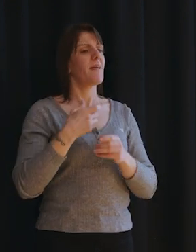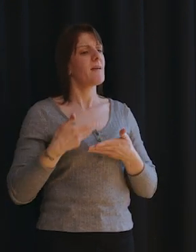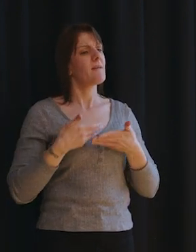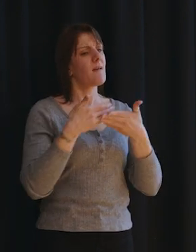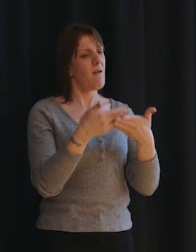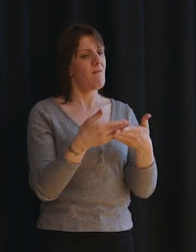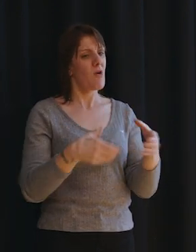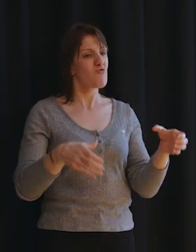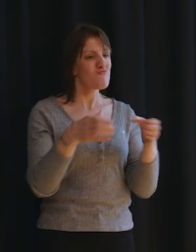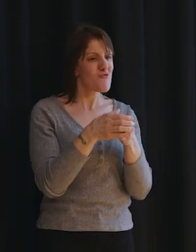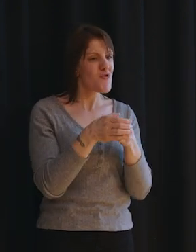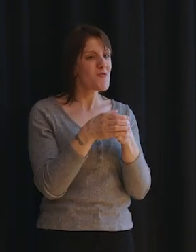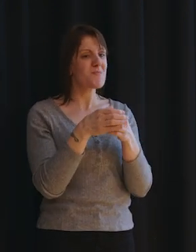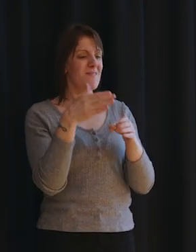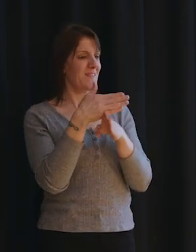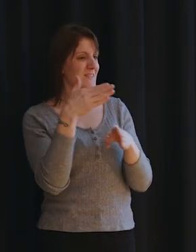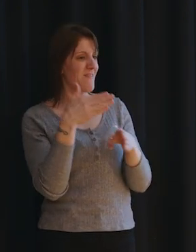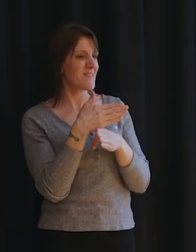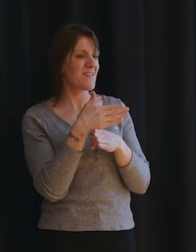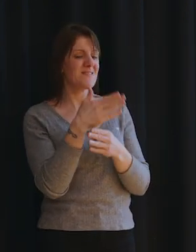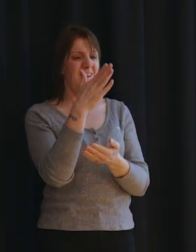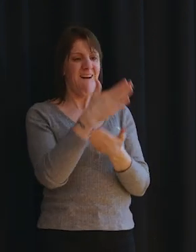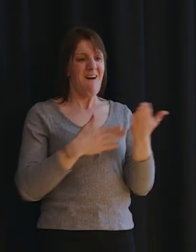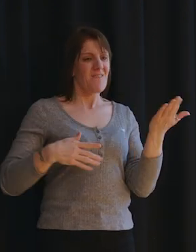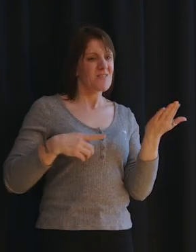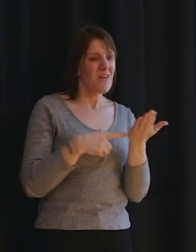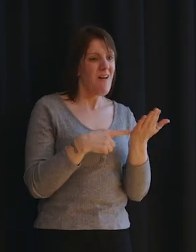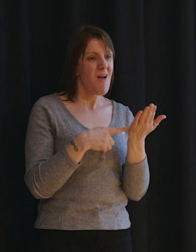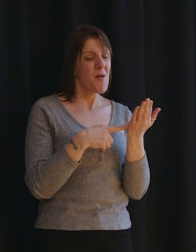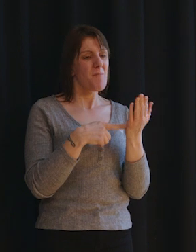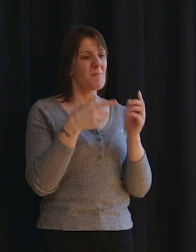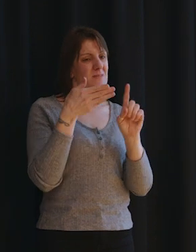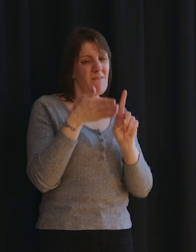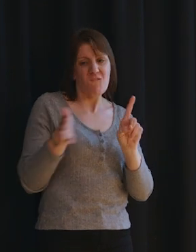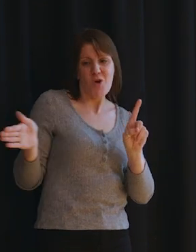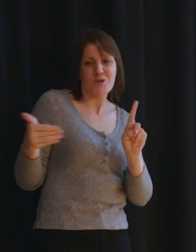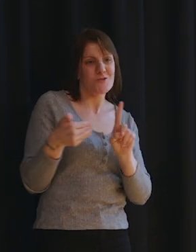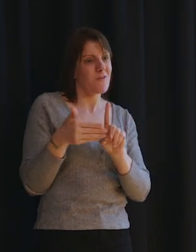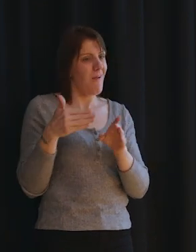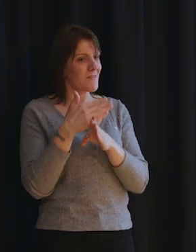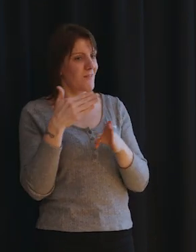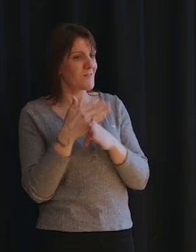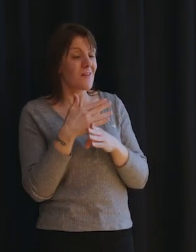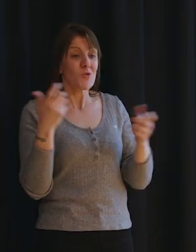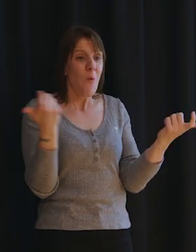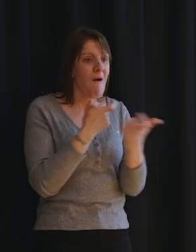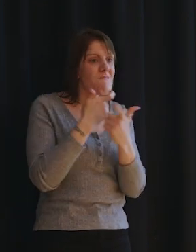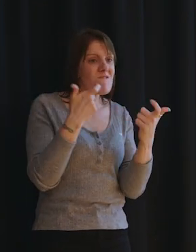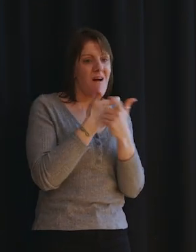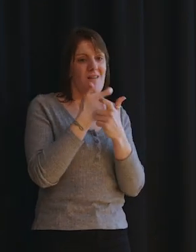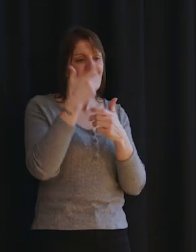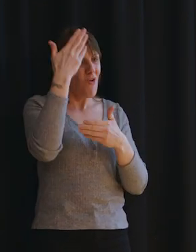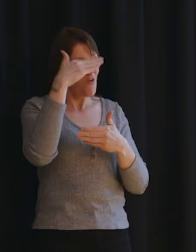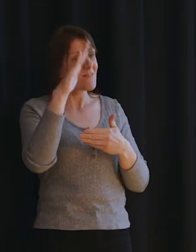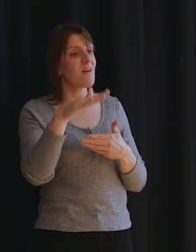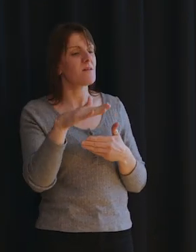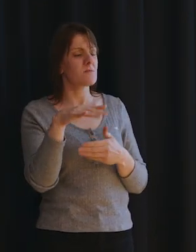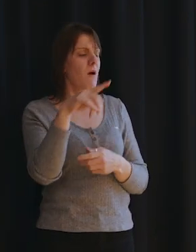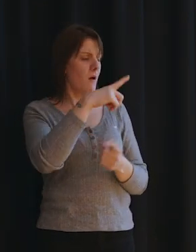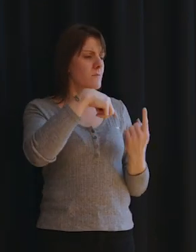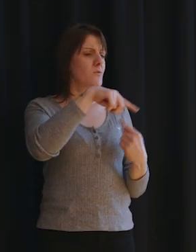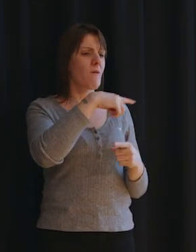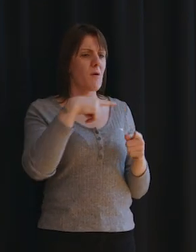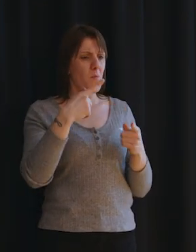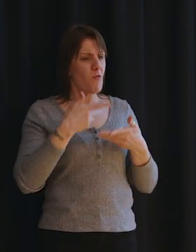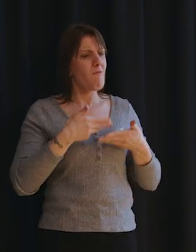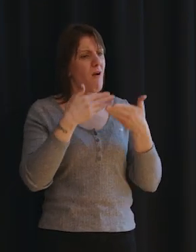in kind of holidays, half terms, kind of diversionary activities, just to go and have fun. So we provide that as well. And